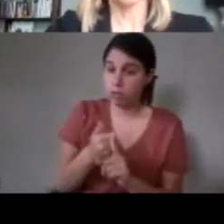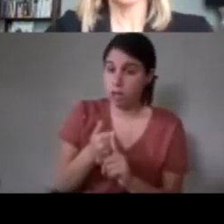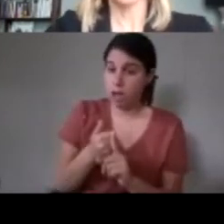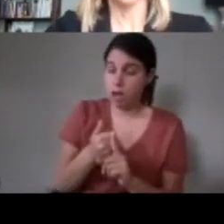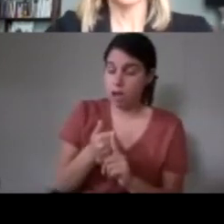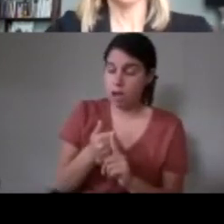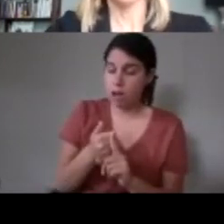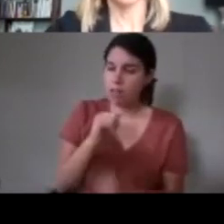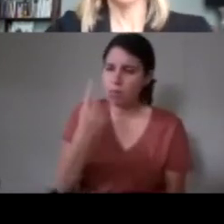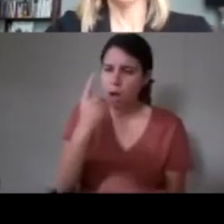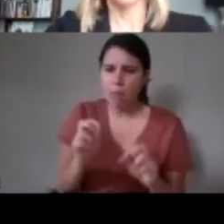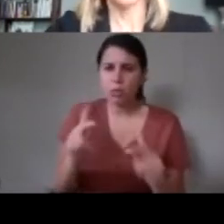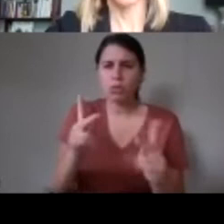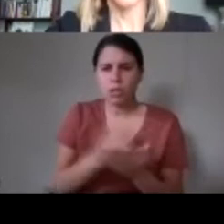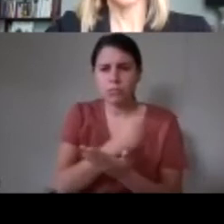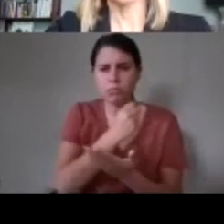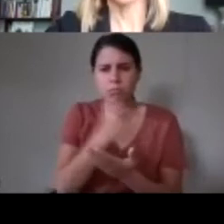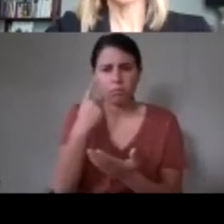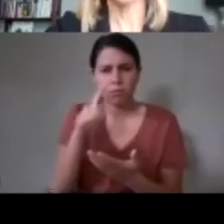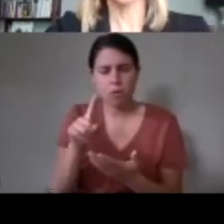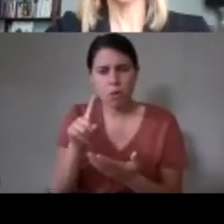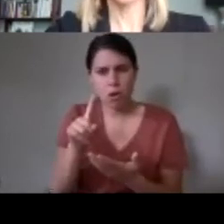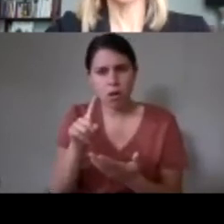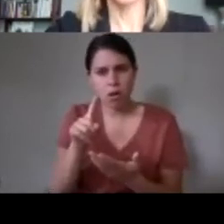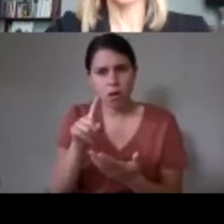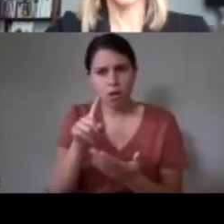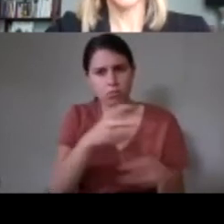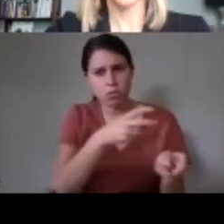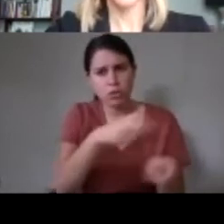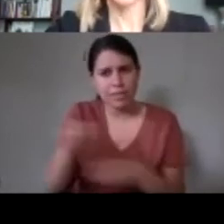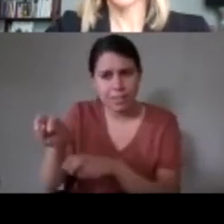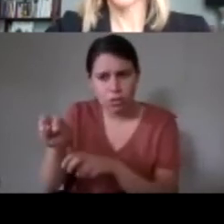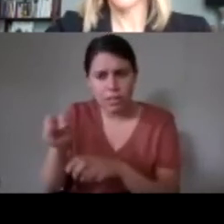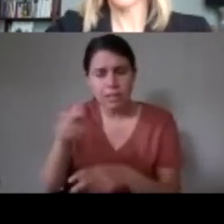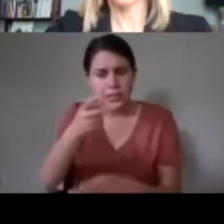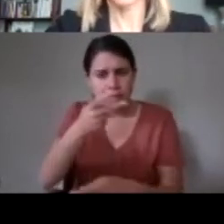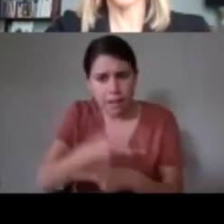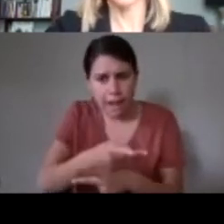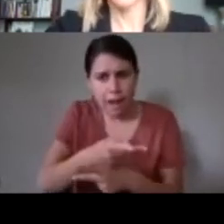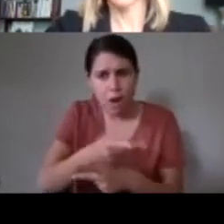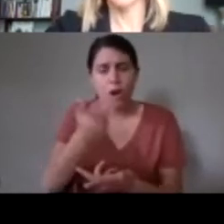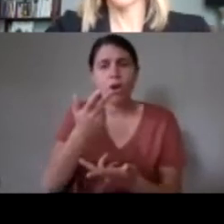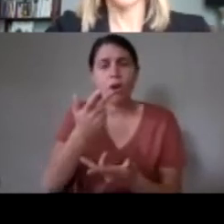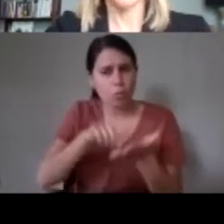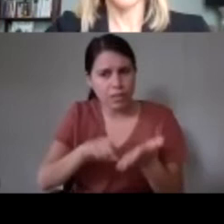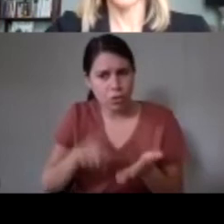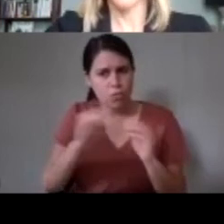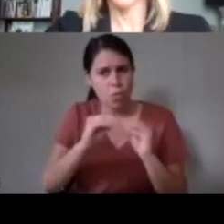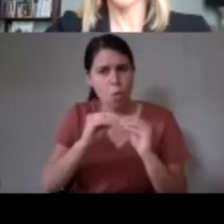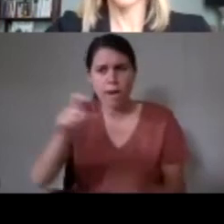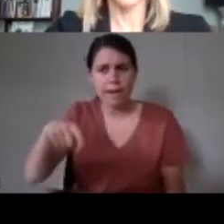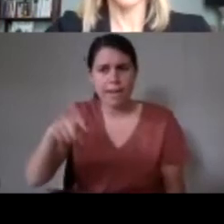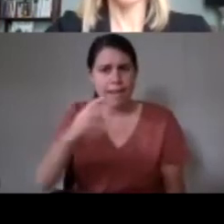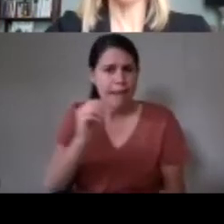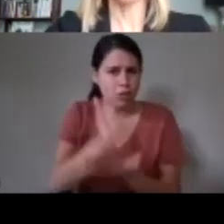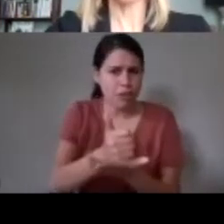one opportunity really for transitions in care, where a lot of research needs to be done and interventions